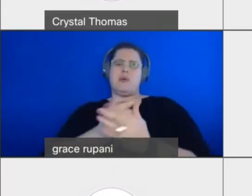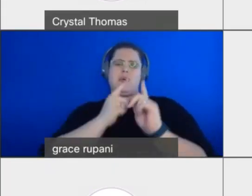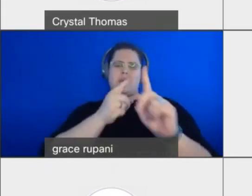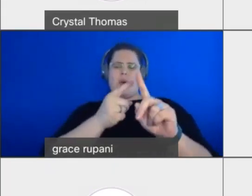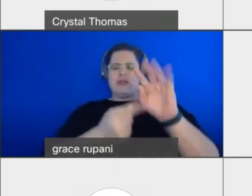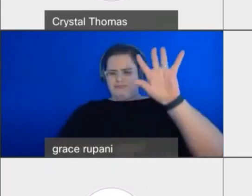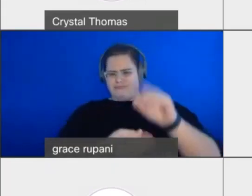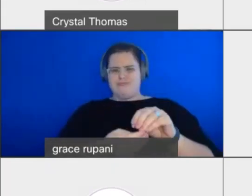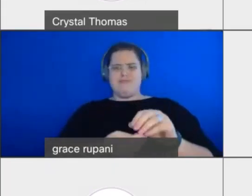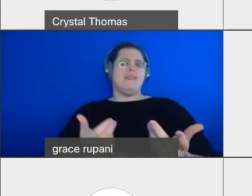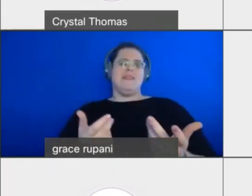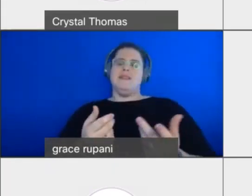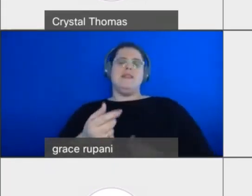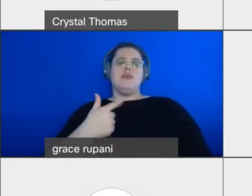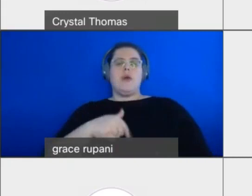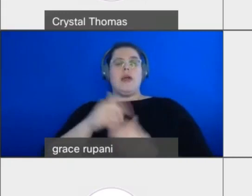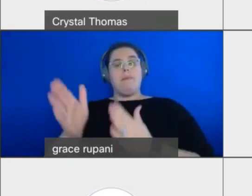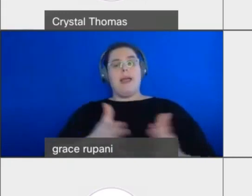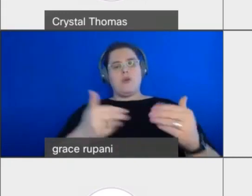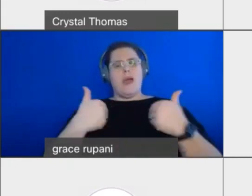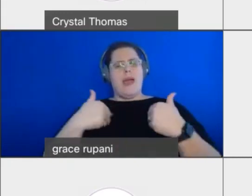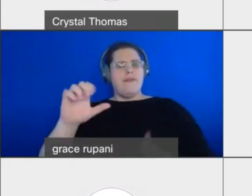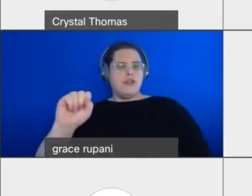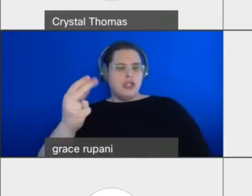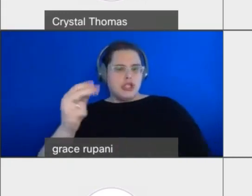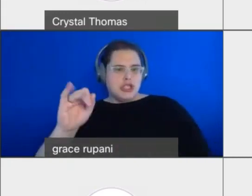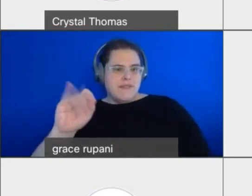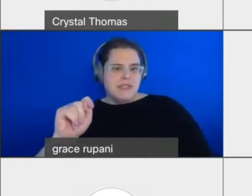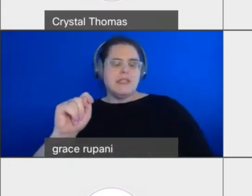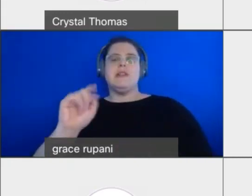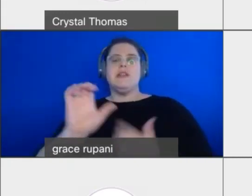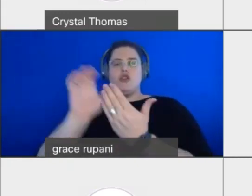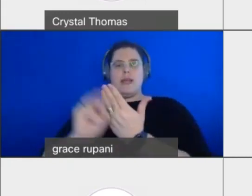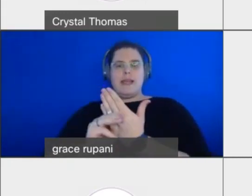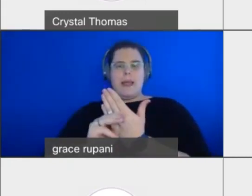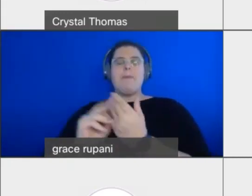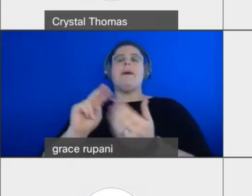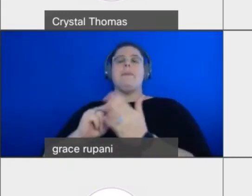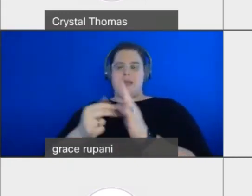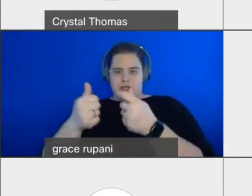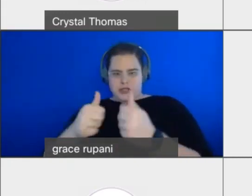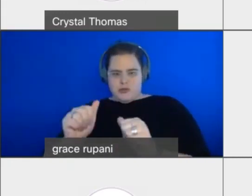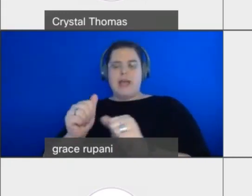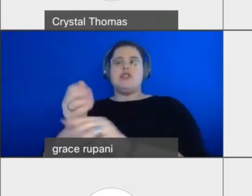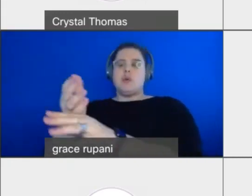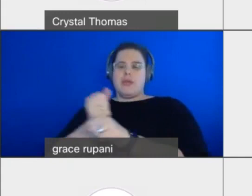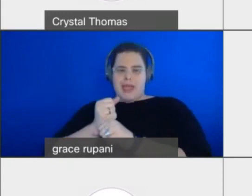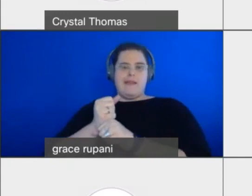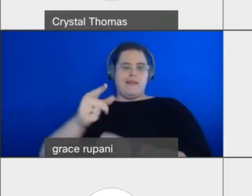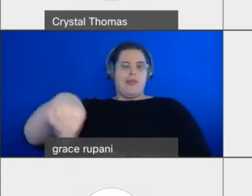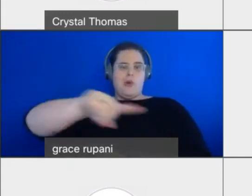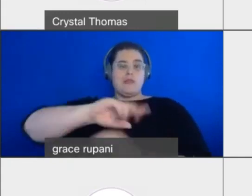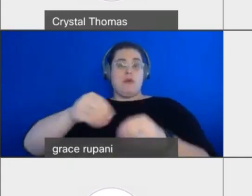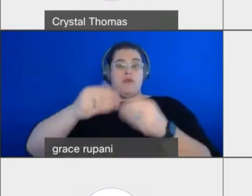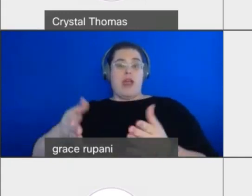a shift curriculum. Shift curriculum is looking into accreditation for our provider organizations to become a Tech